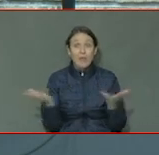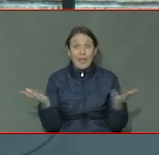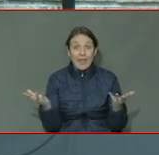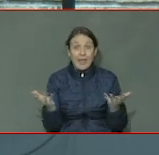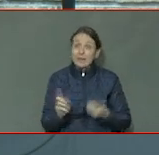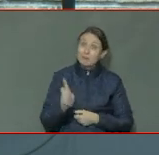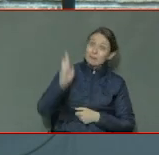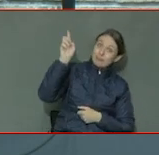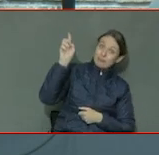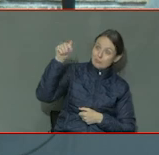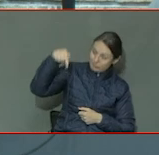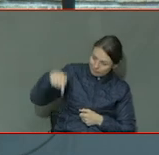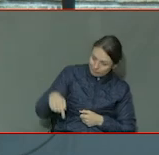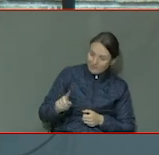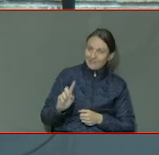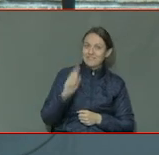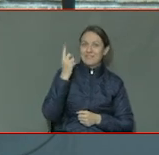direction and do question 3.